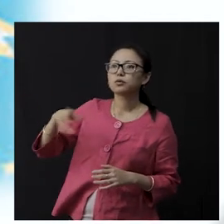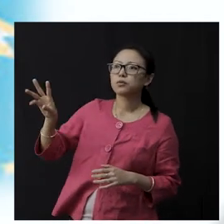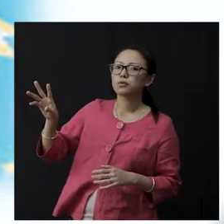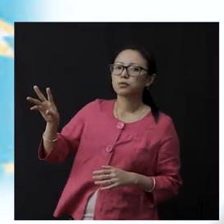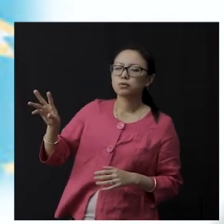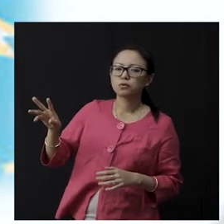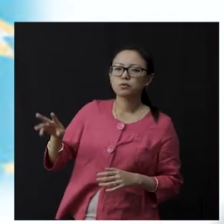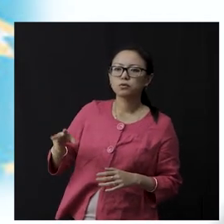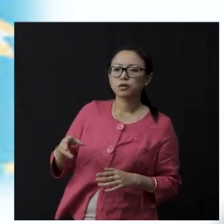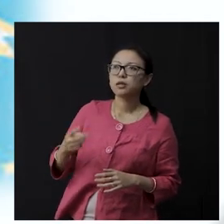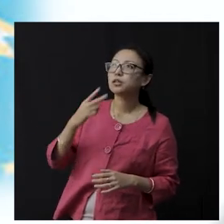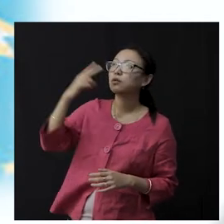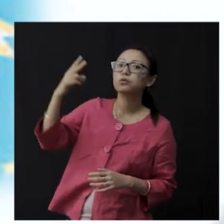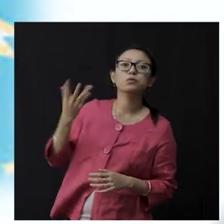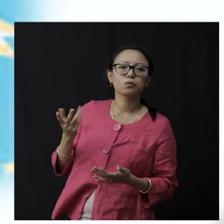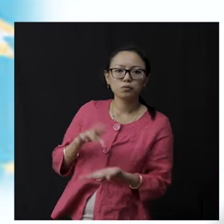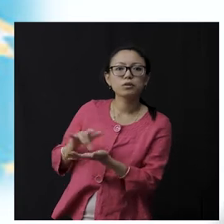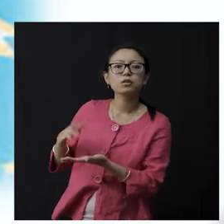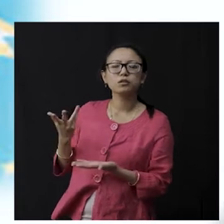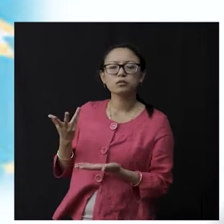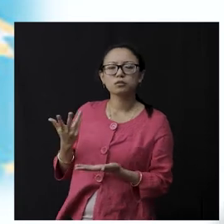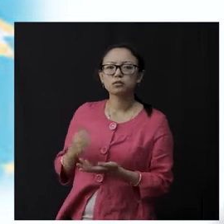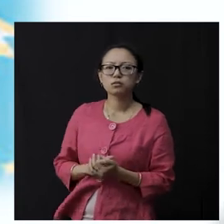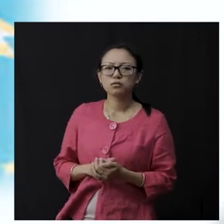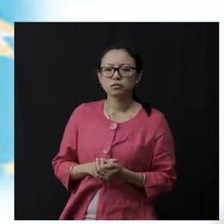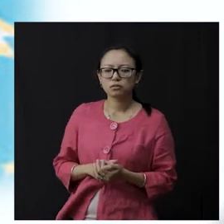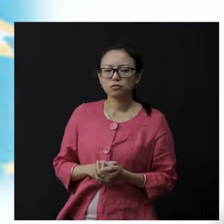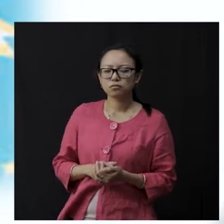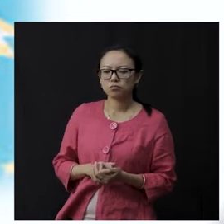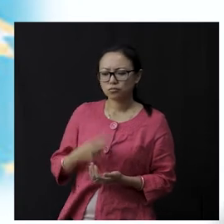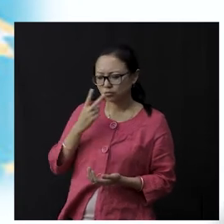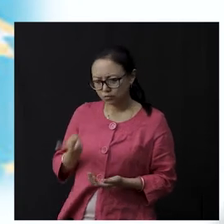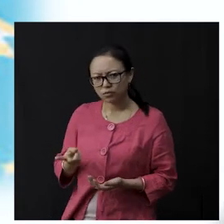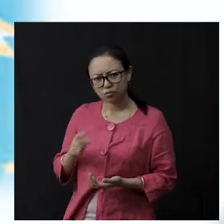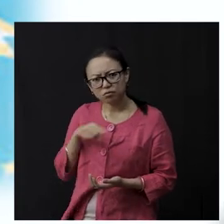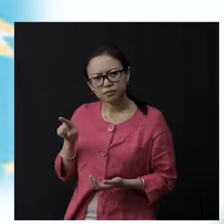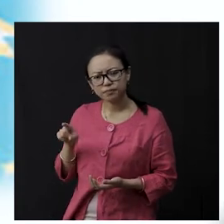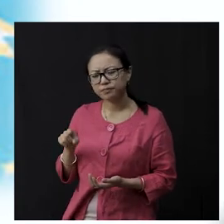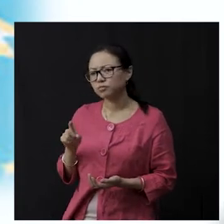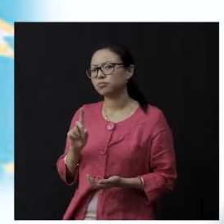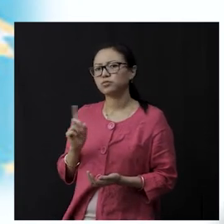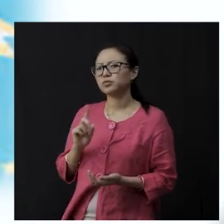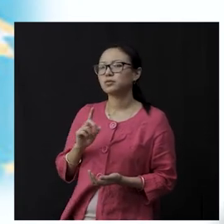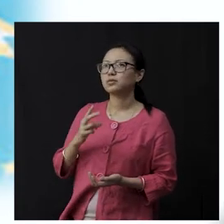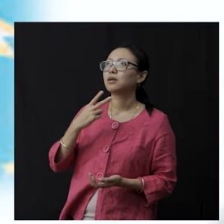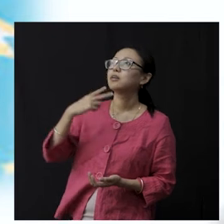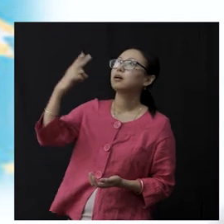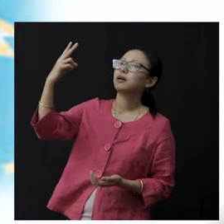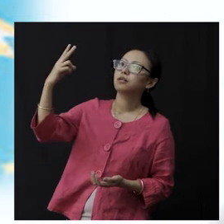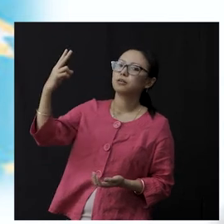look where? You look up. You look up above you, not below you, right? You look up in